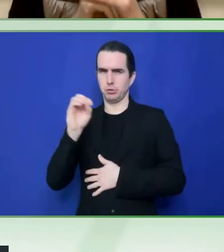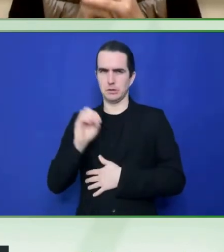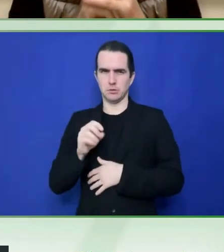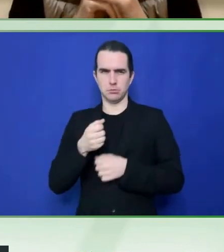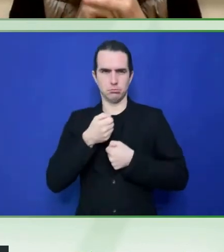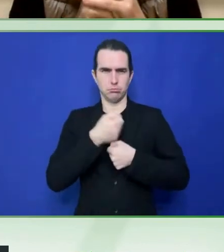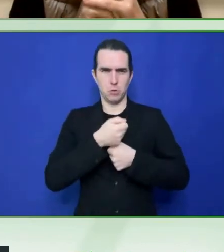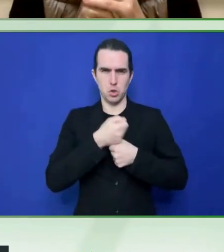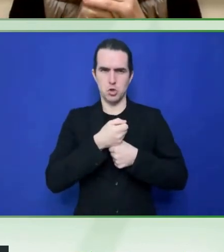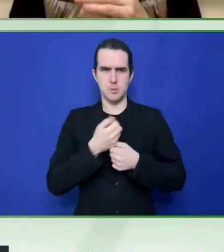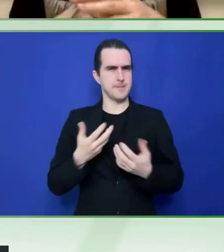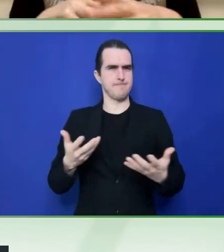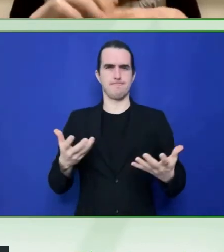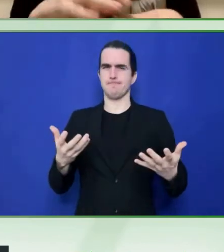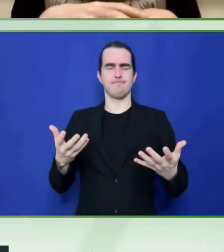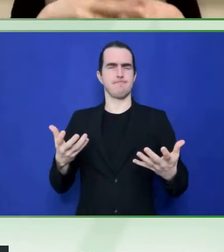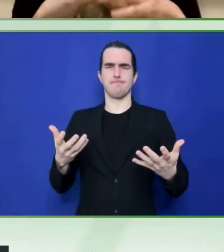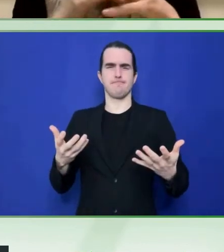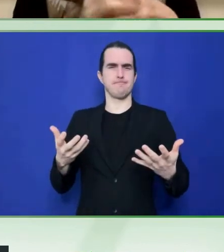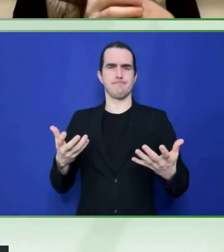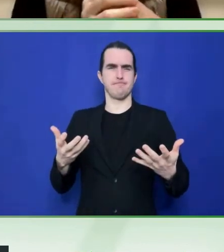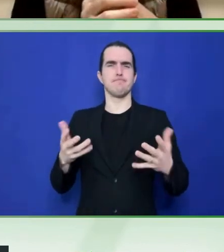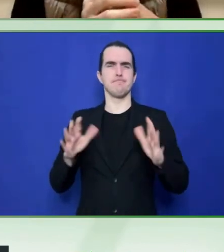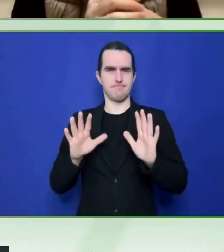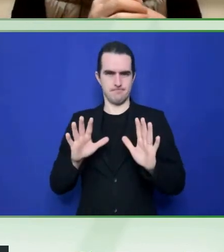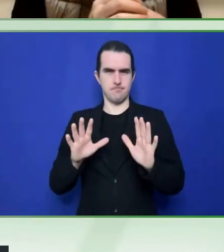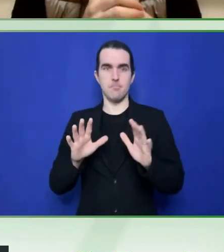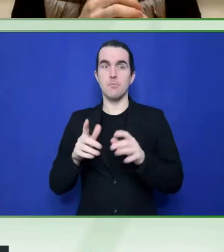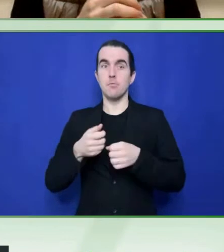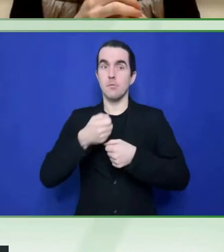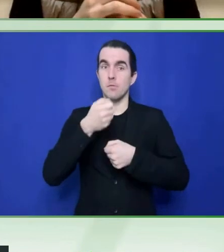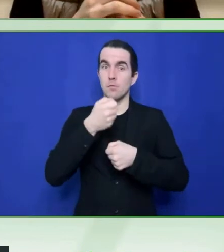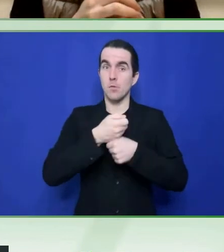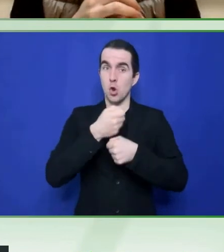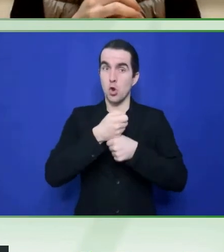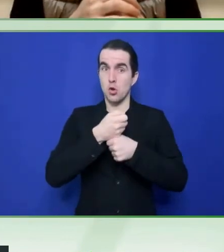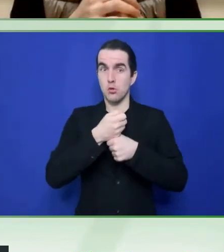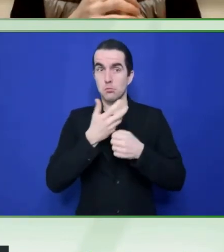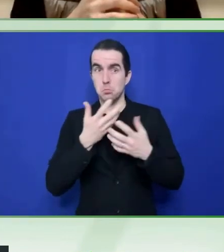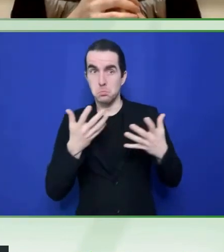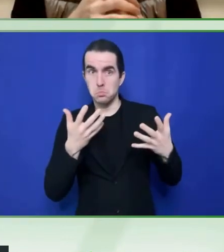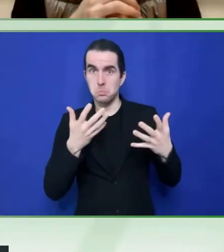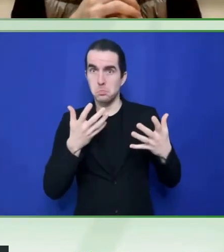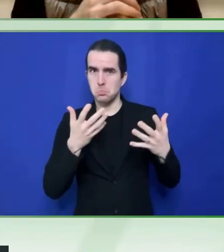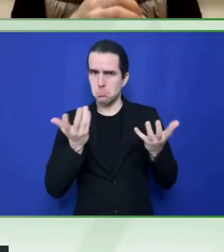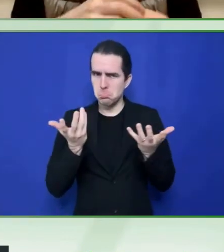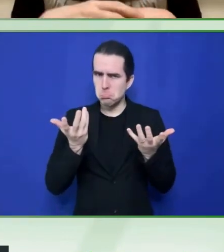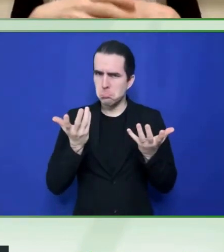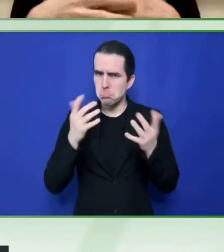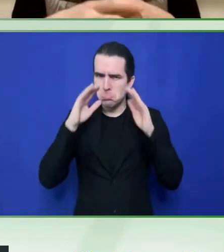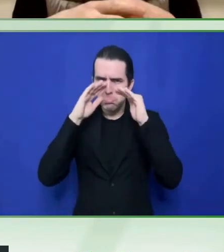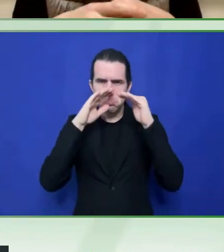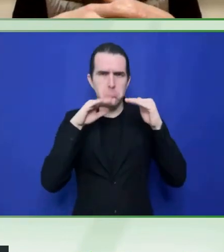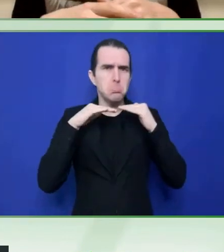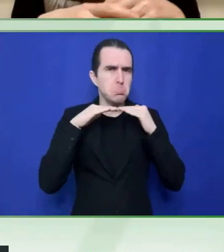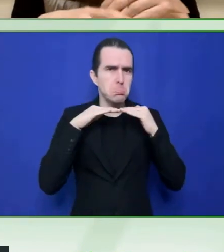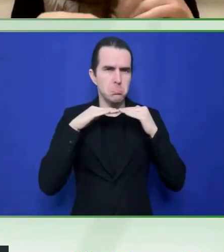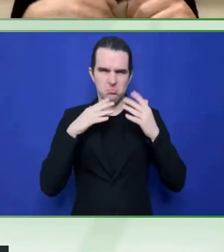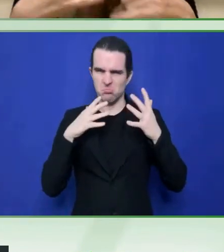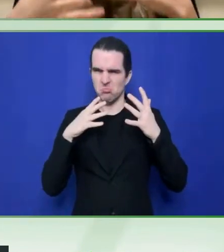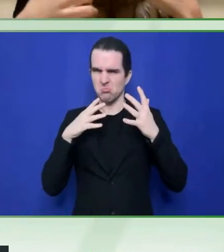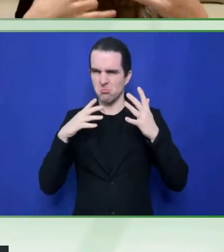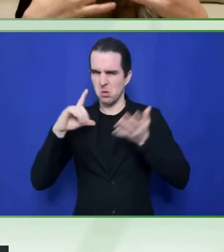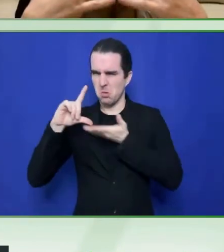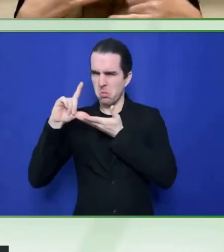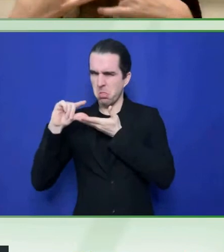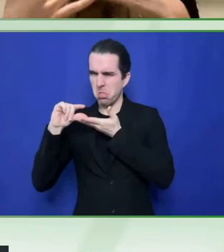and electric components industries. We started as a sheltered factory, hiring people with intellectual and mental disabilities. Later on, we started